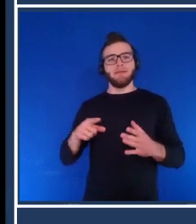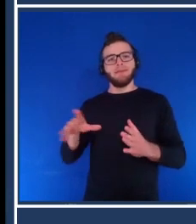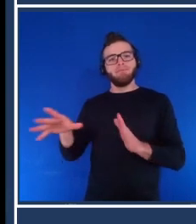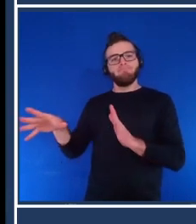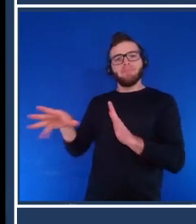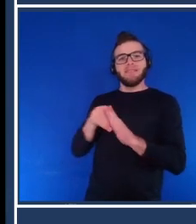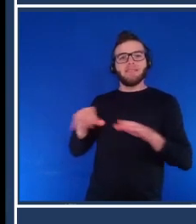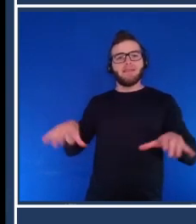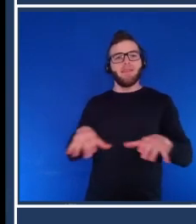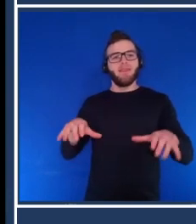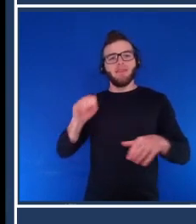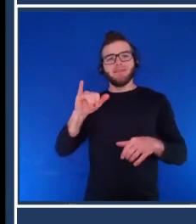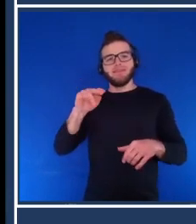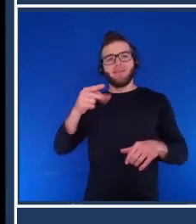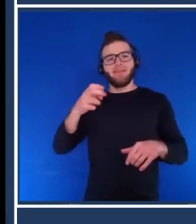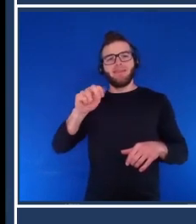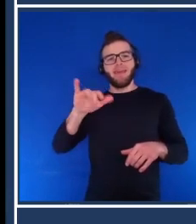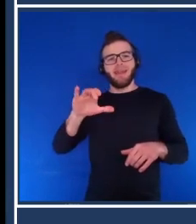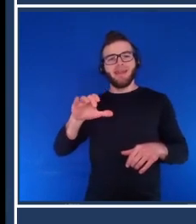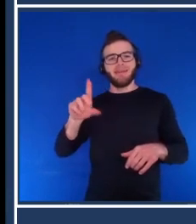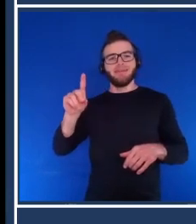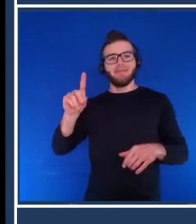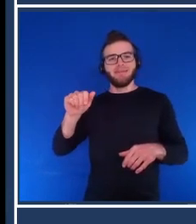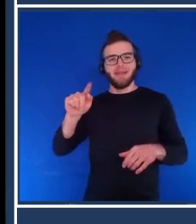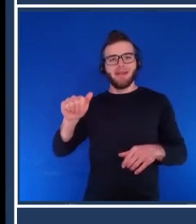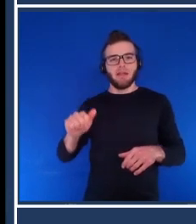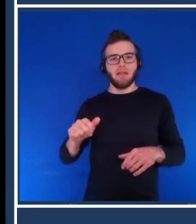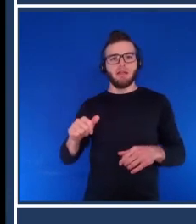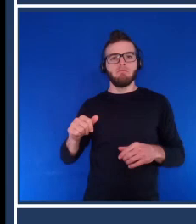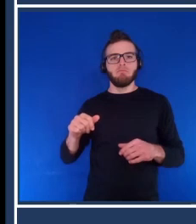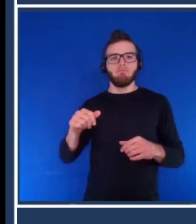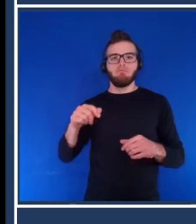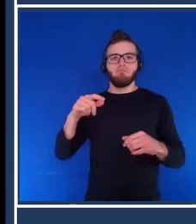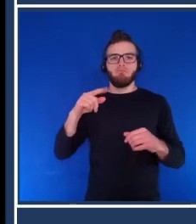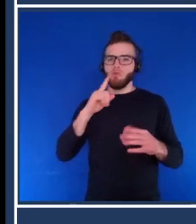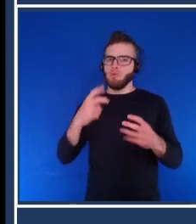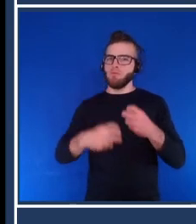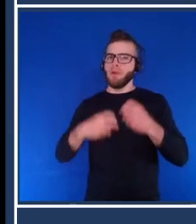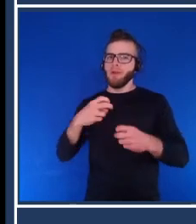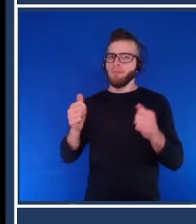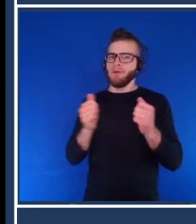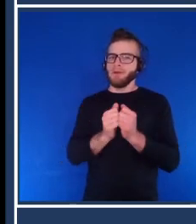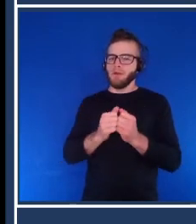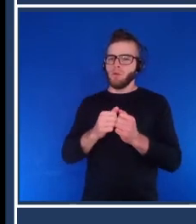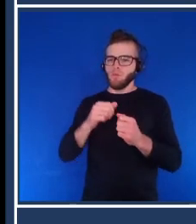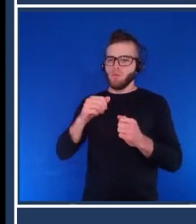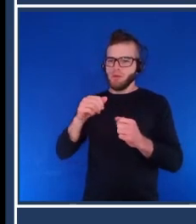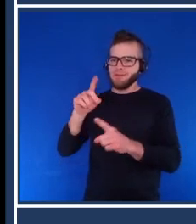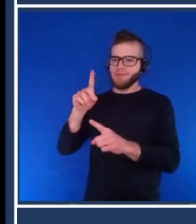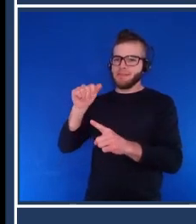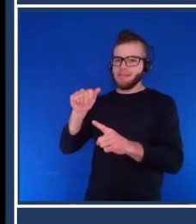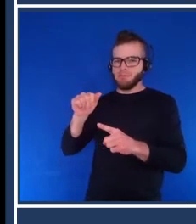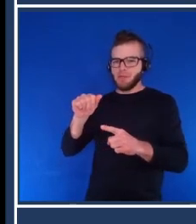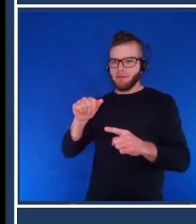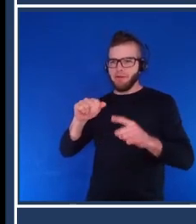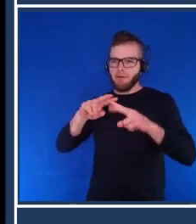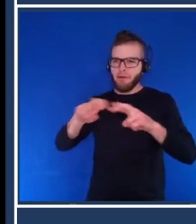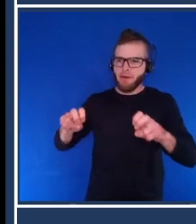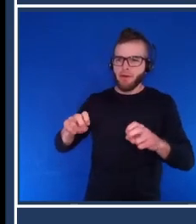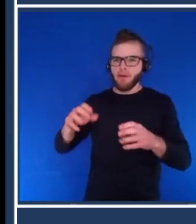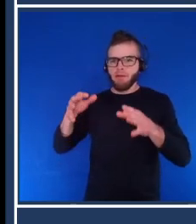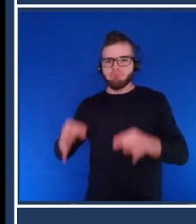training algorithms, but it's especially problematic with respect to simulating disability. How can we resolve these tensions in the